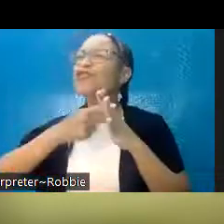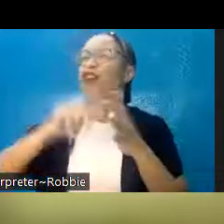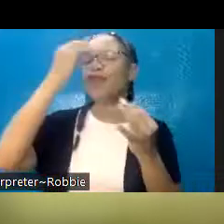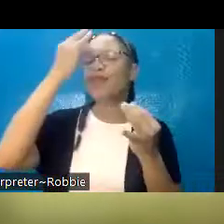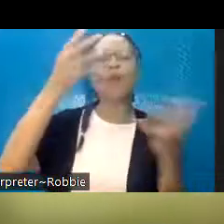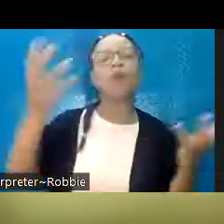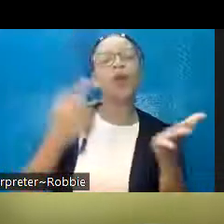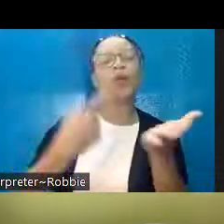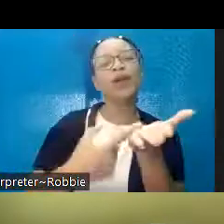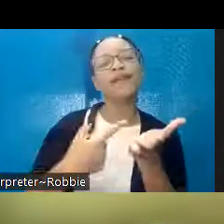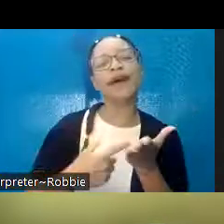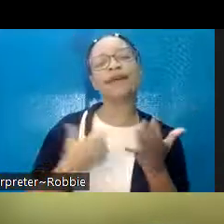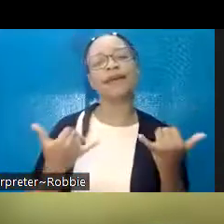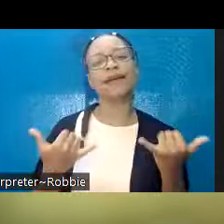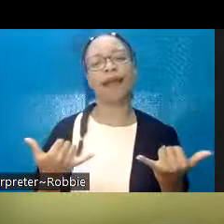we're talking about today.